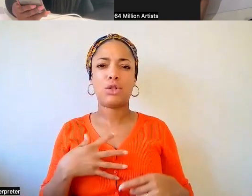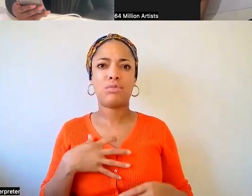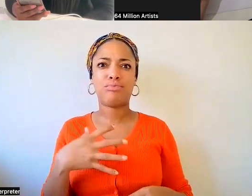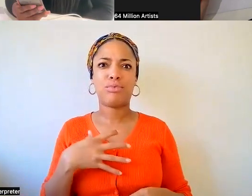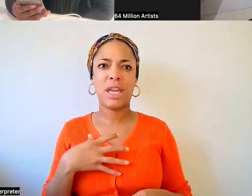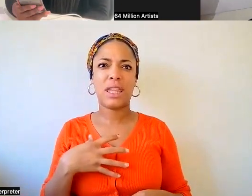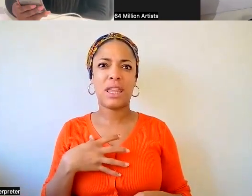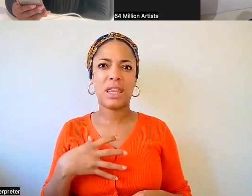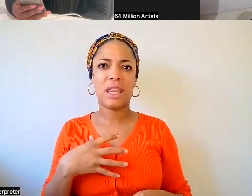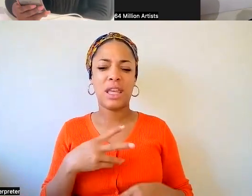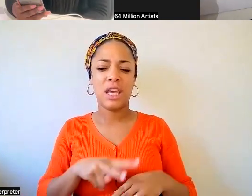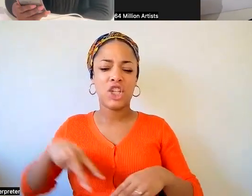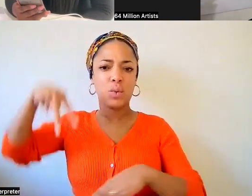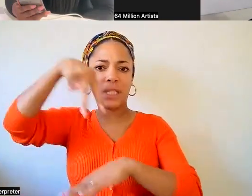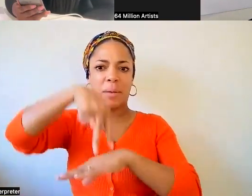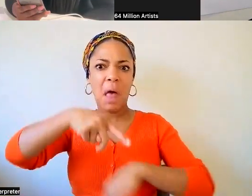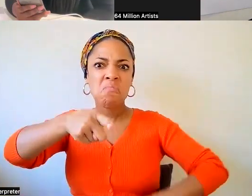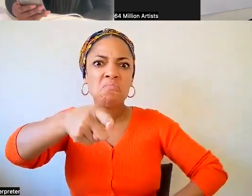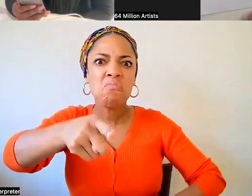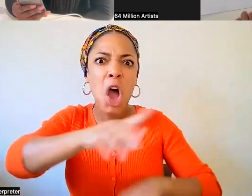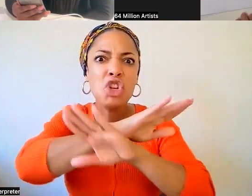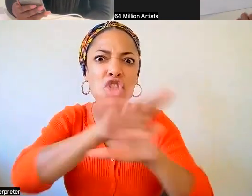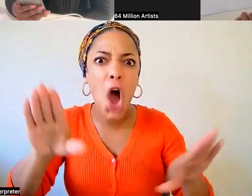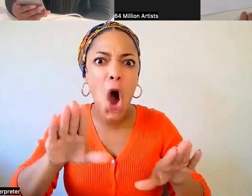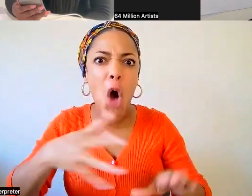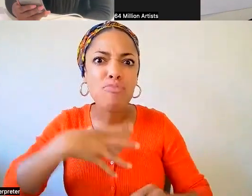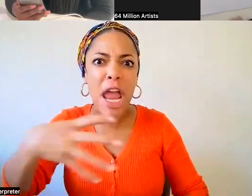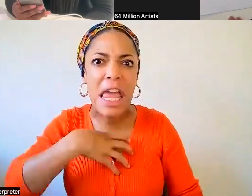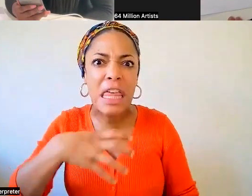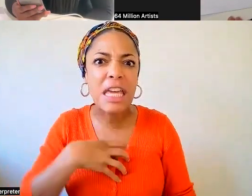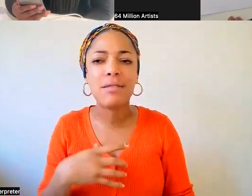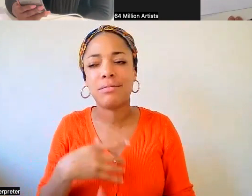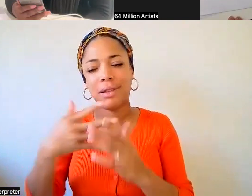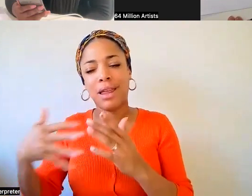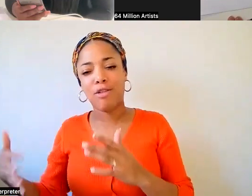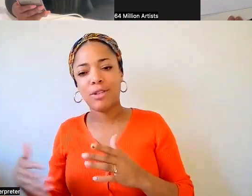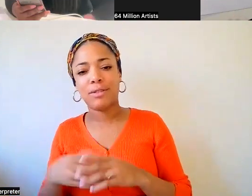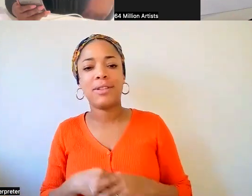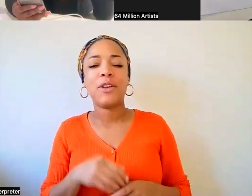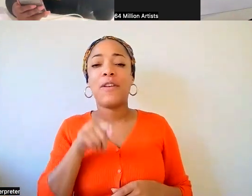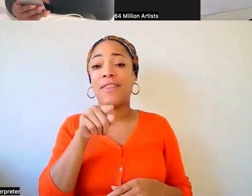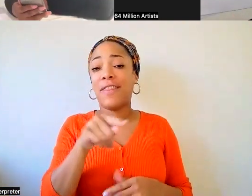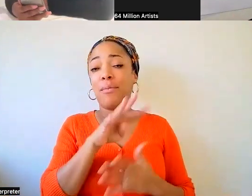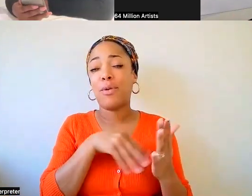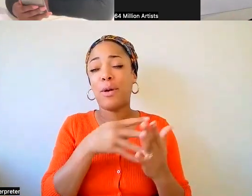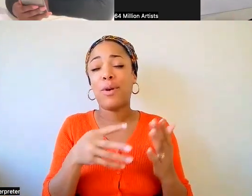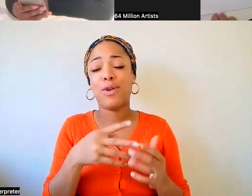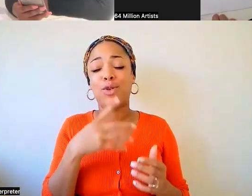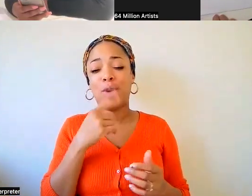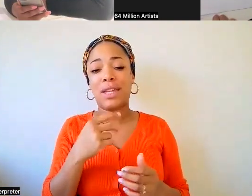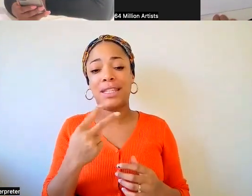no breathing. Well, I'm not going to do the whole poem, but that one, you can see it on my YouTube channel,